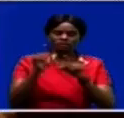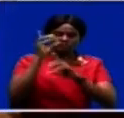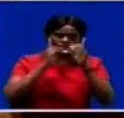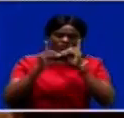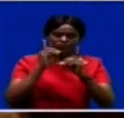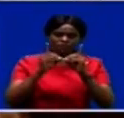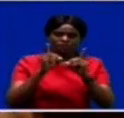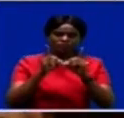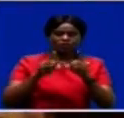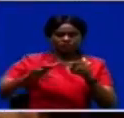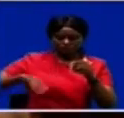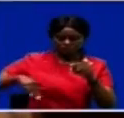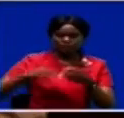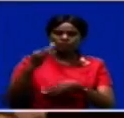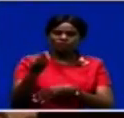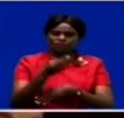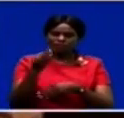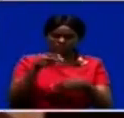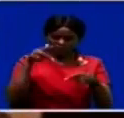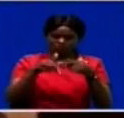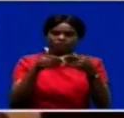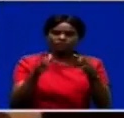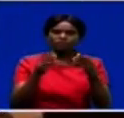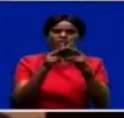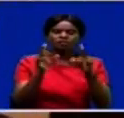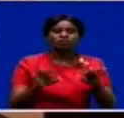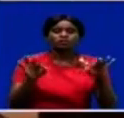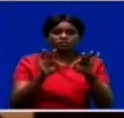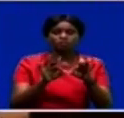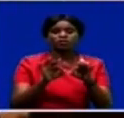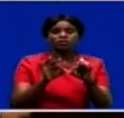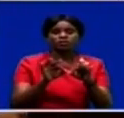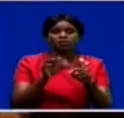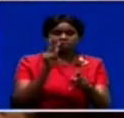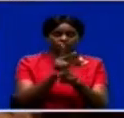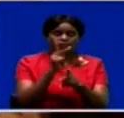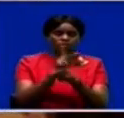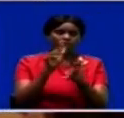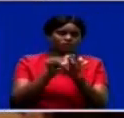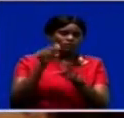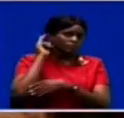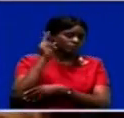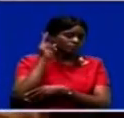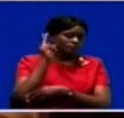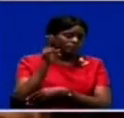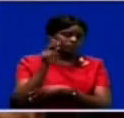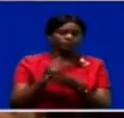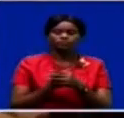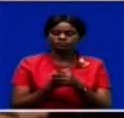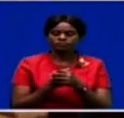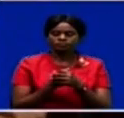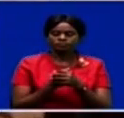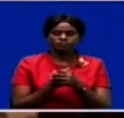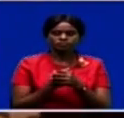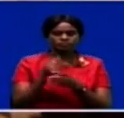launched last Friday, it's very important to put on record that it is bound to fail because